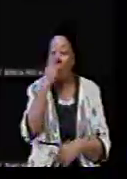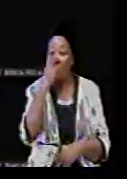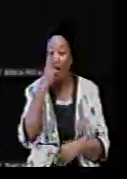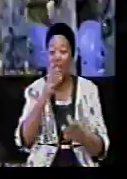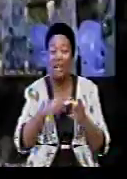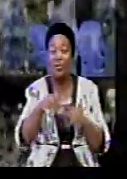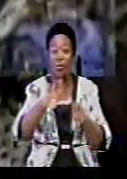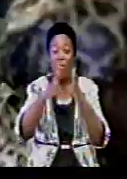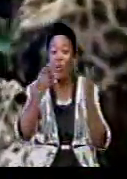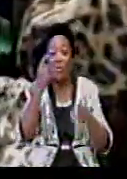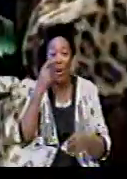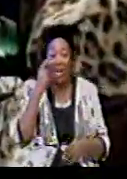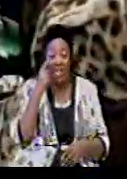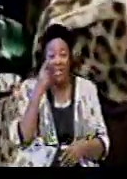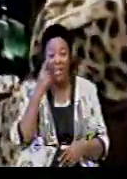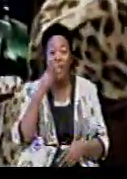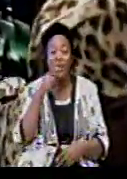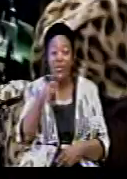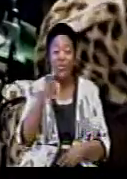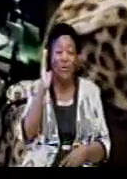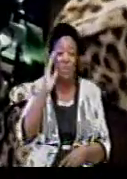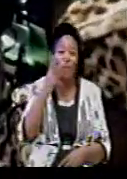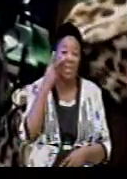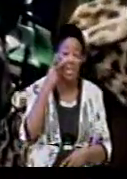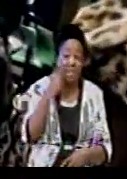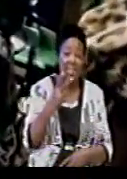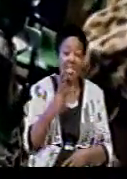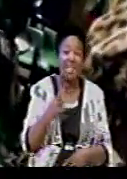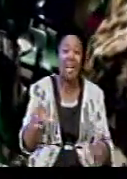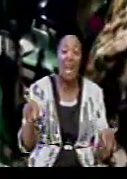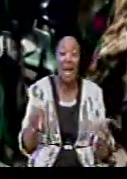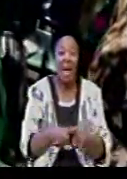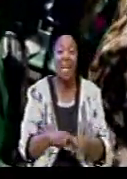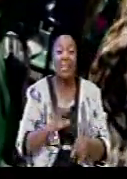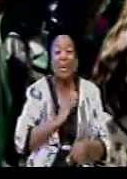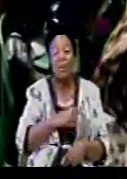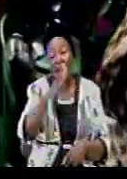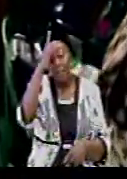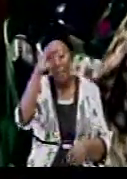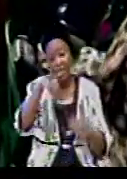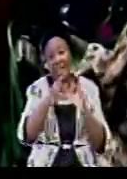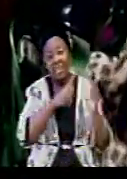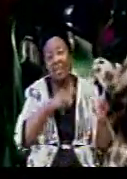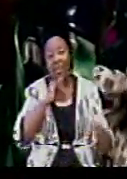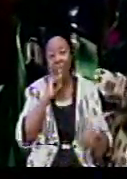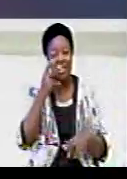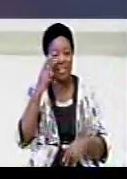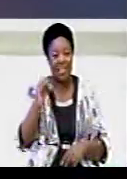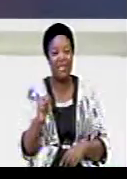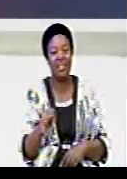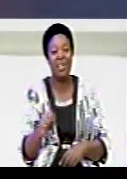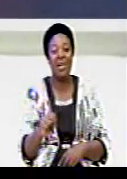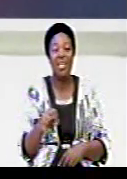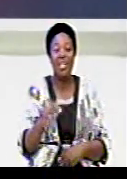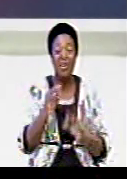Anywhere you are, in any location, that divine touch is coming upon you tonight. Miracle.